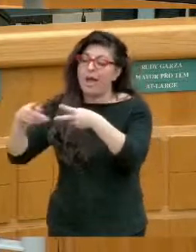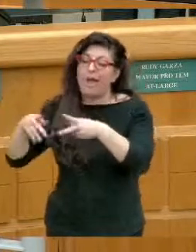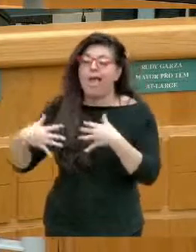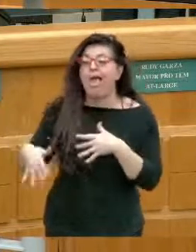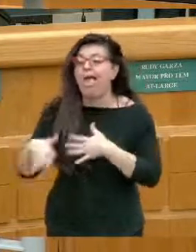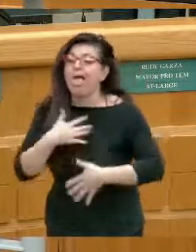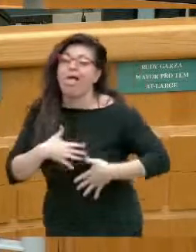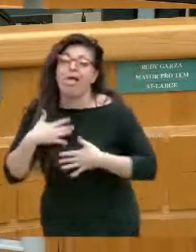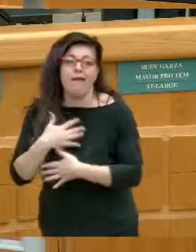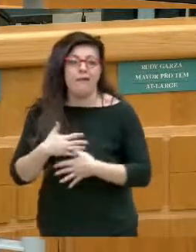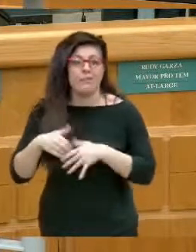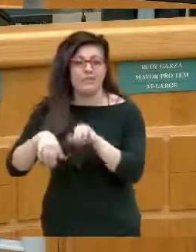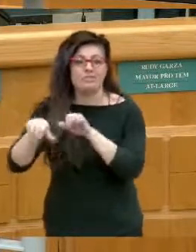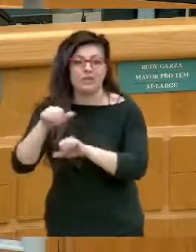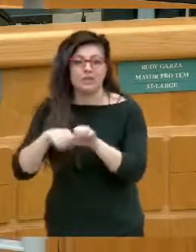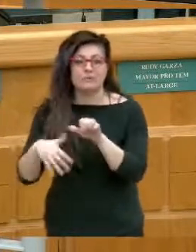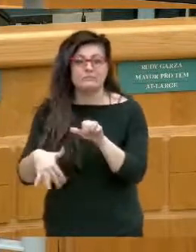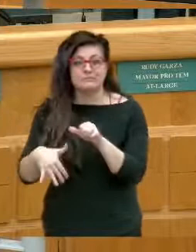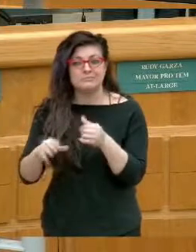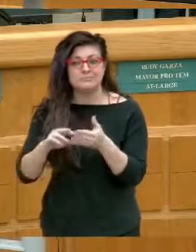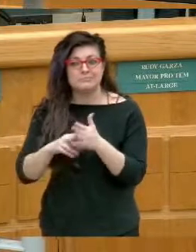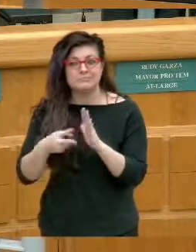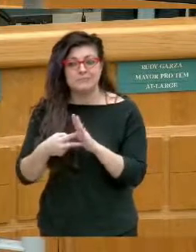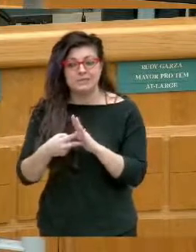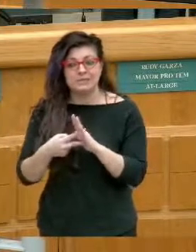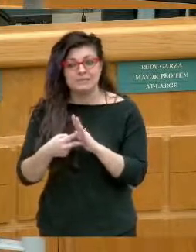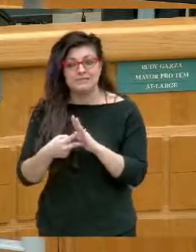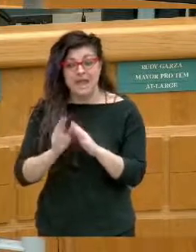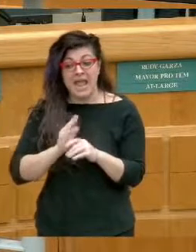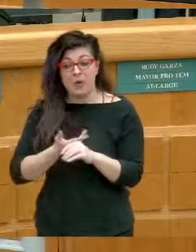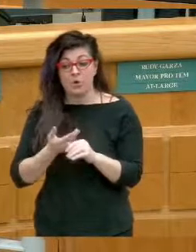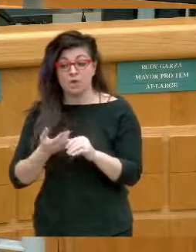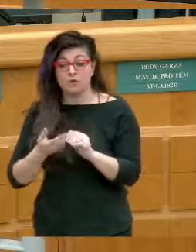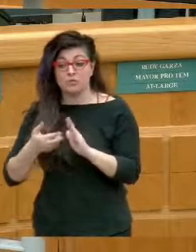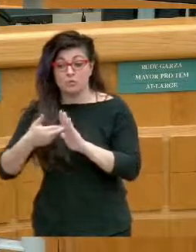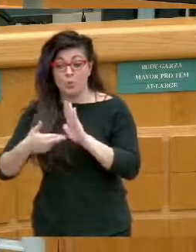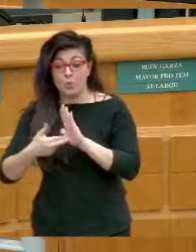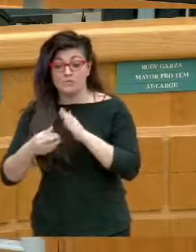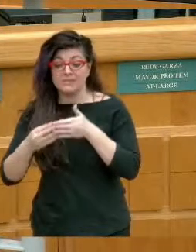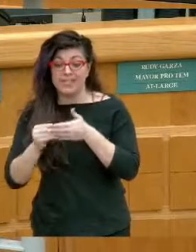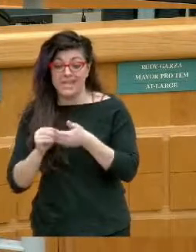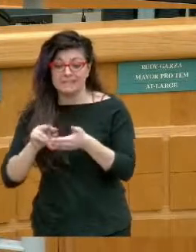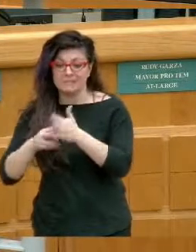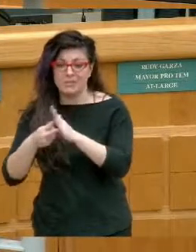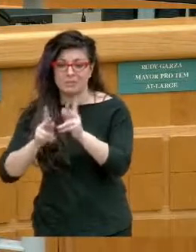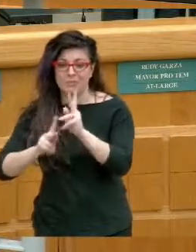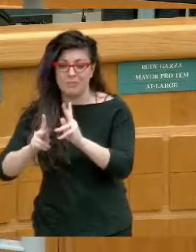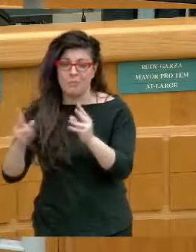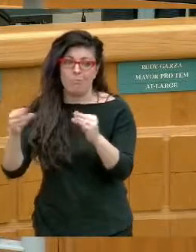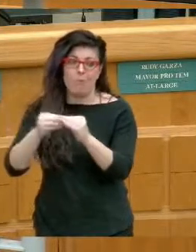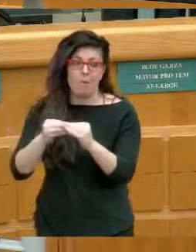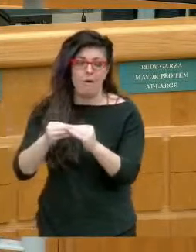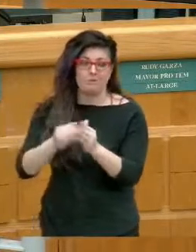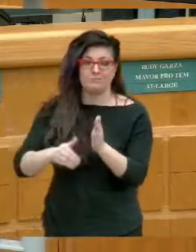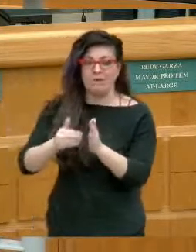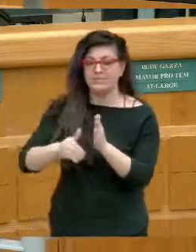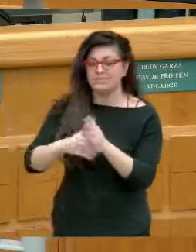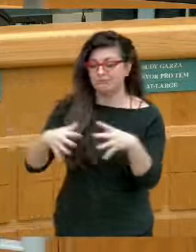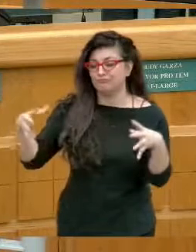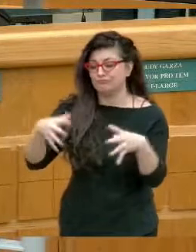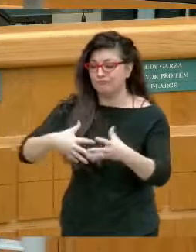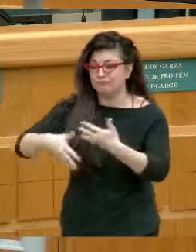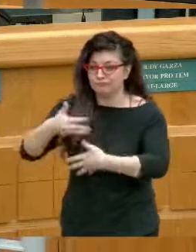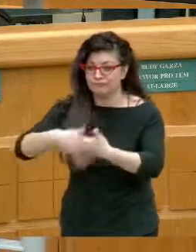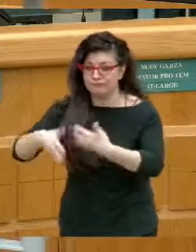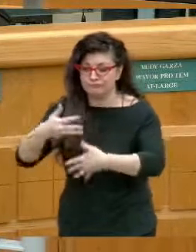of restrictions has led to more public gatherings, which decreases our effectiveness at reducing